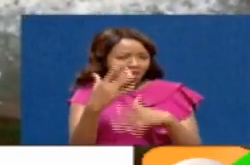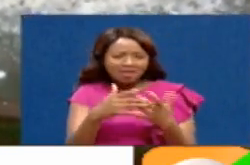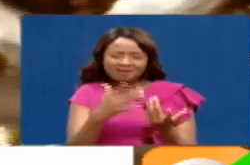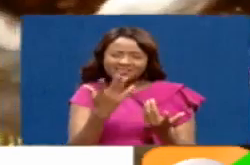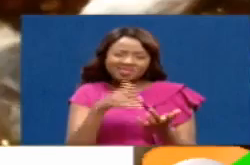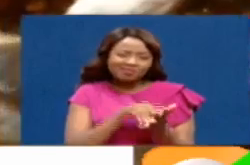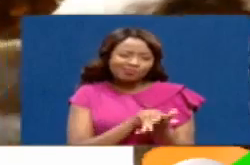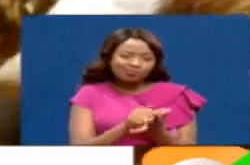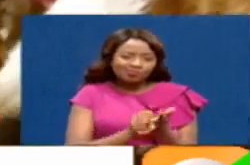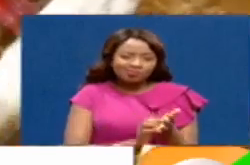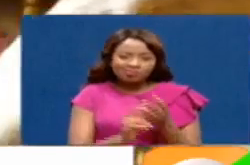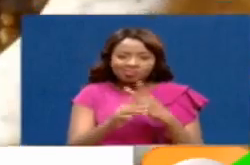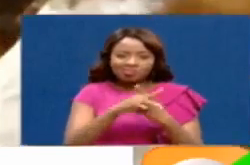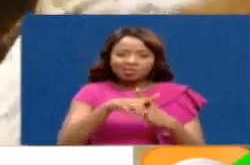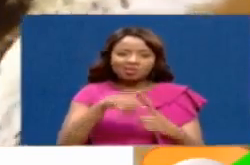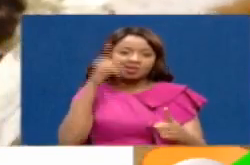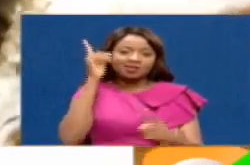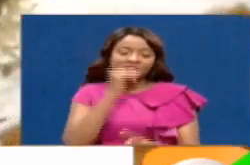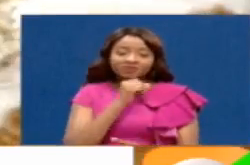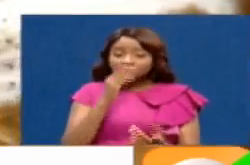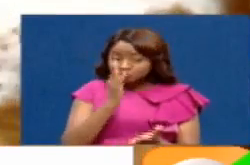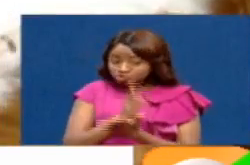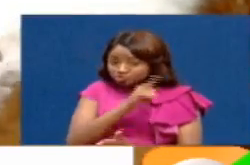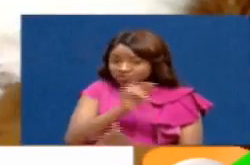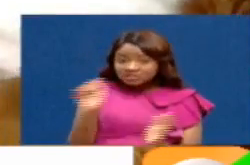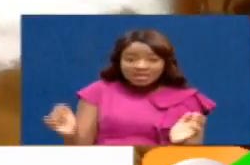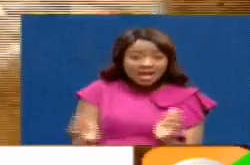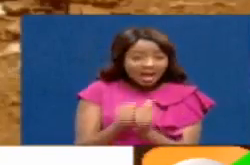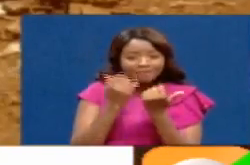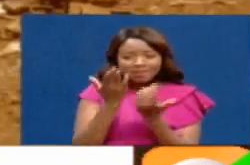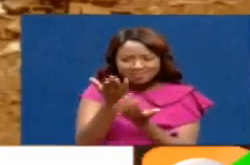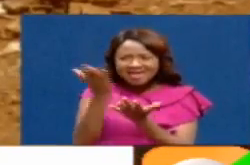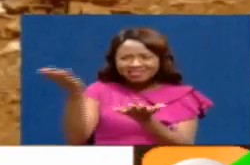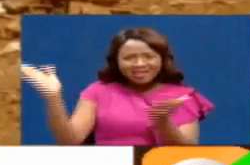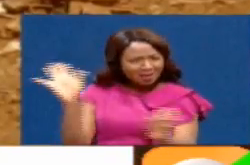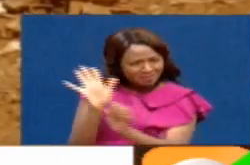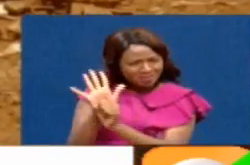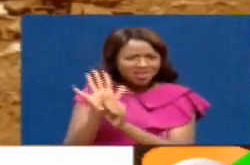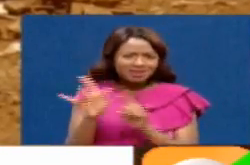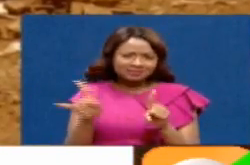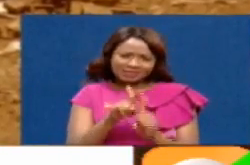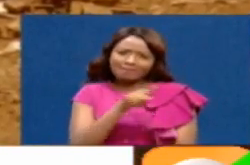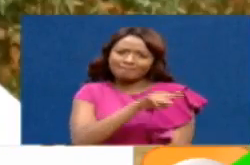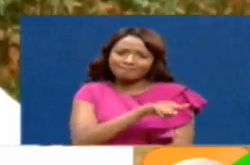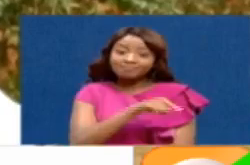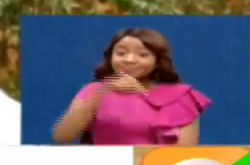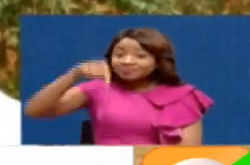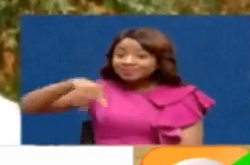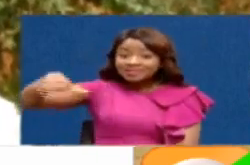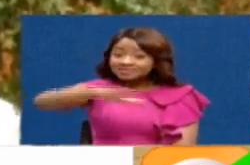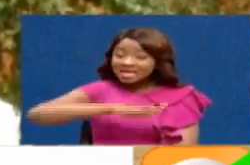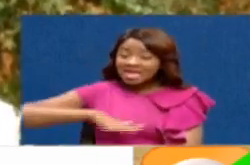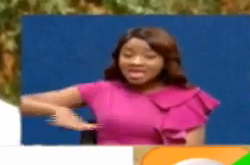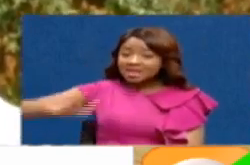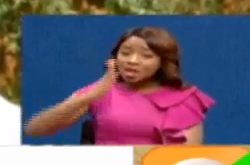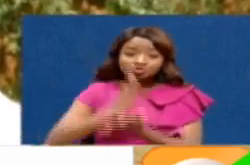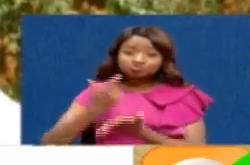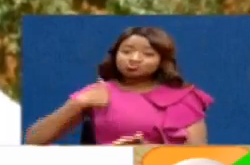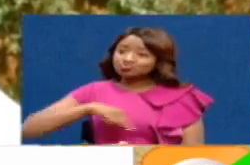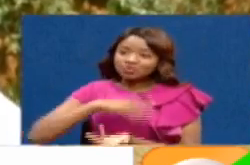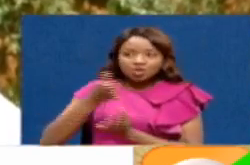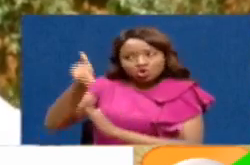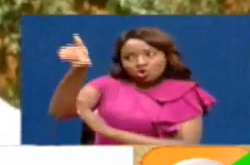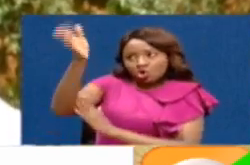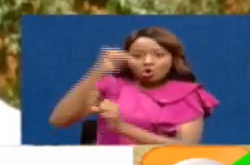overpowered. Residents say this attack is a pointer to the increasing cases of insecurity in the area. Hii muji tunaishi tu kwa